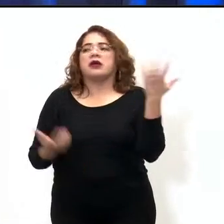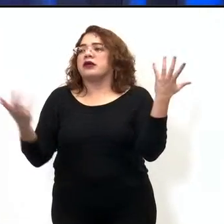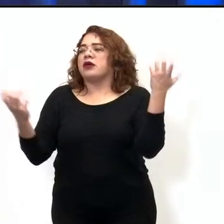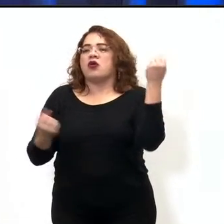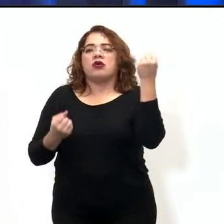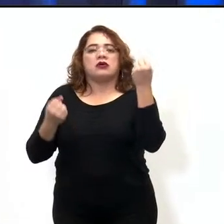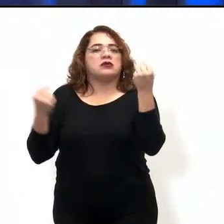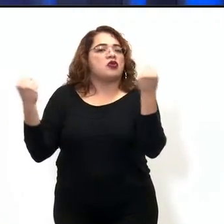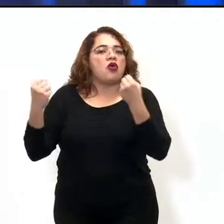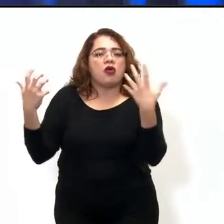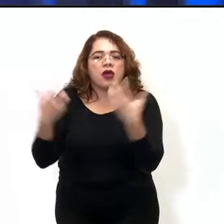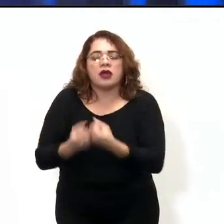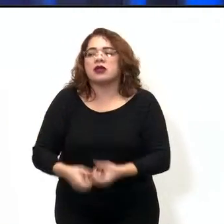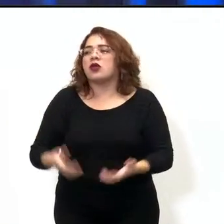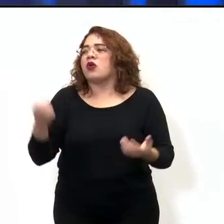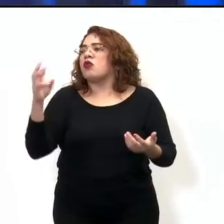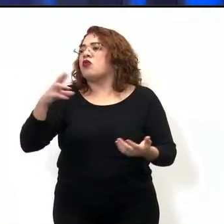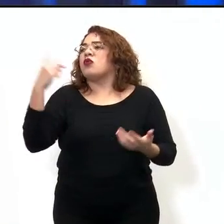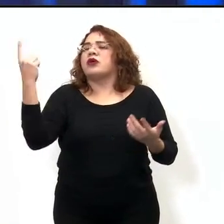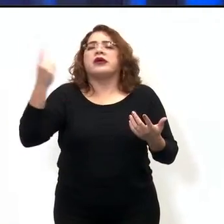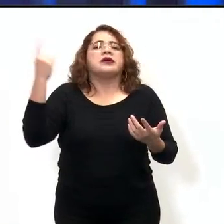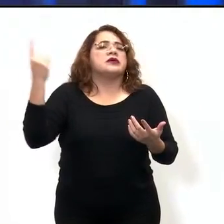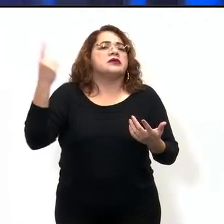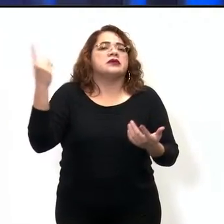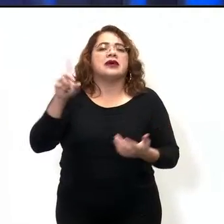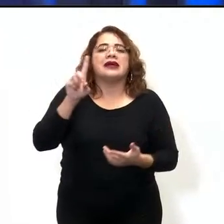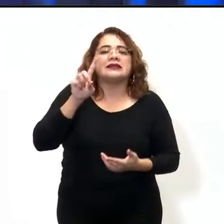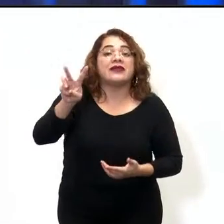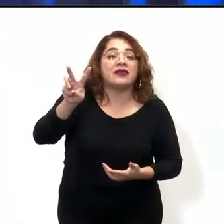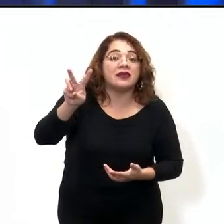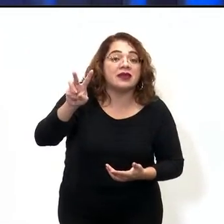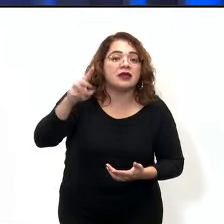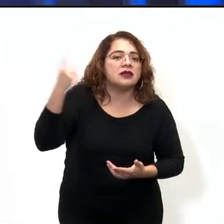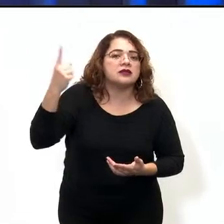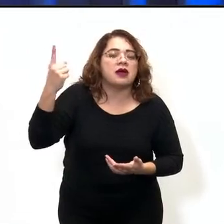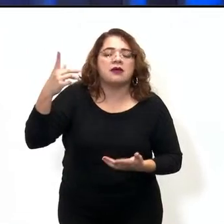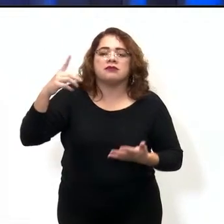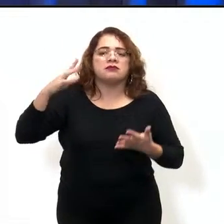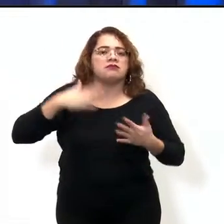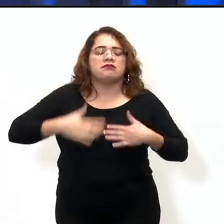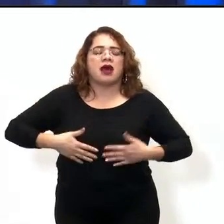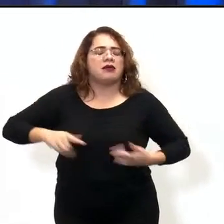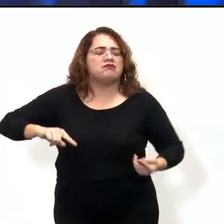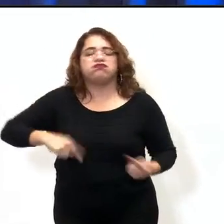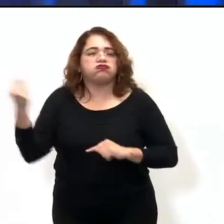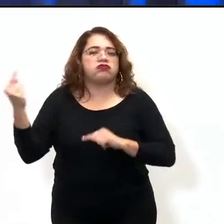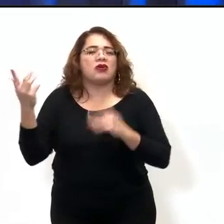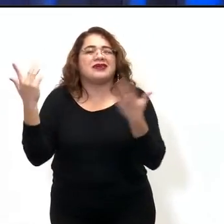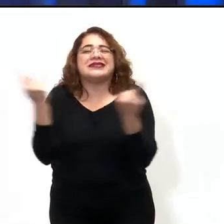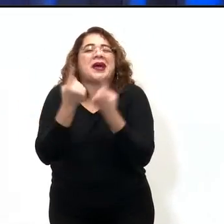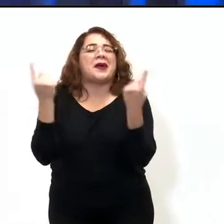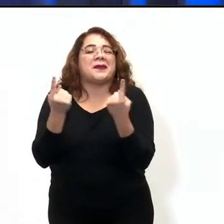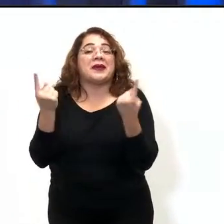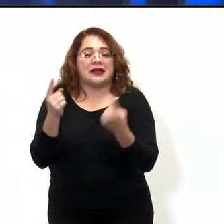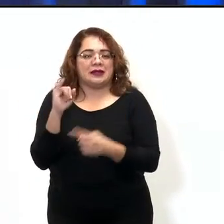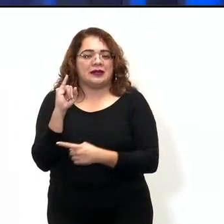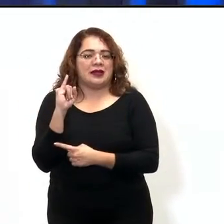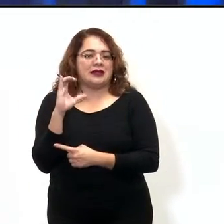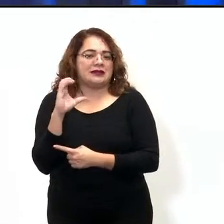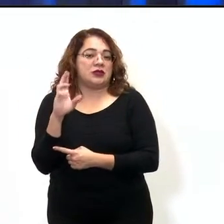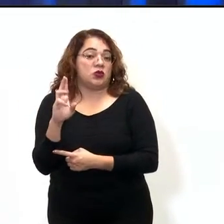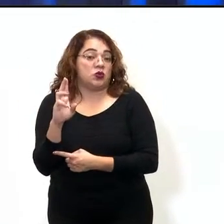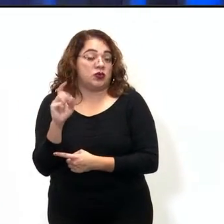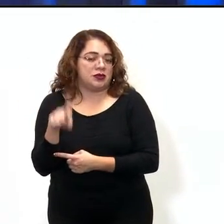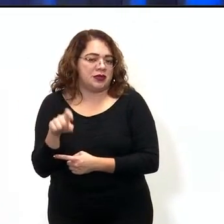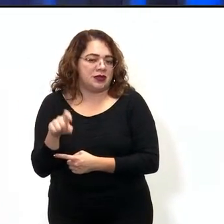accident or are a victim of domestic violence, those folks need help in our ERs and our ICUs oftentimes